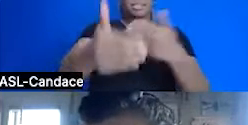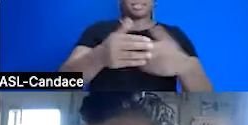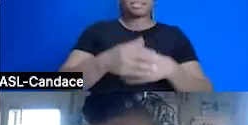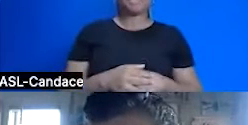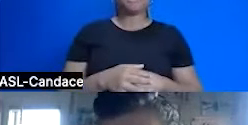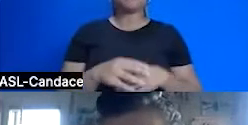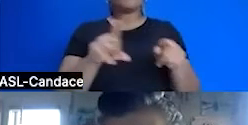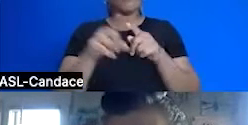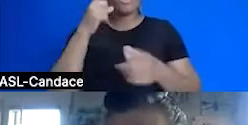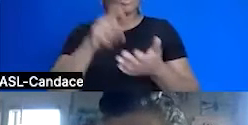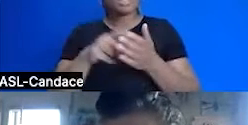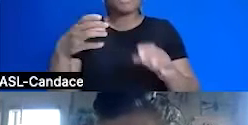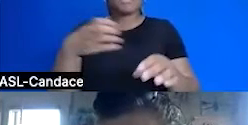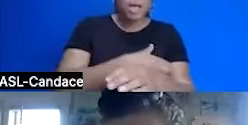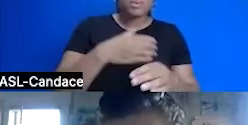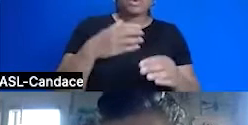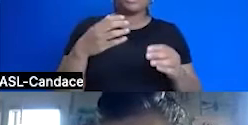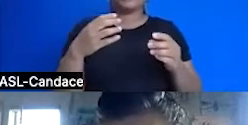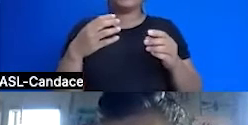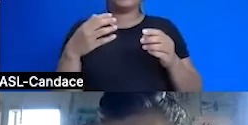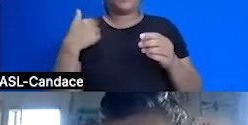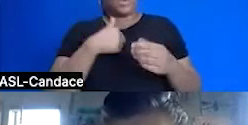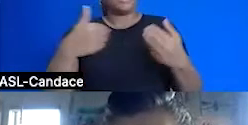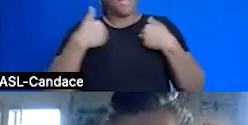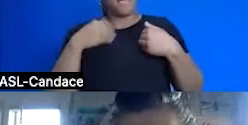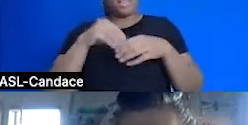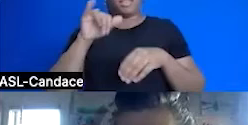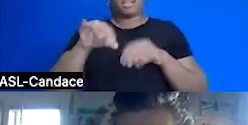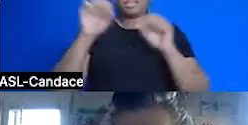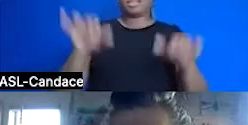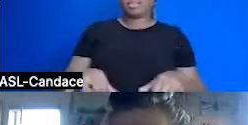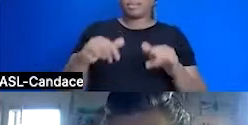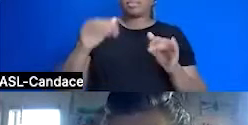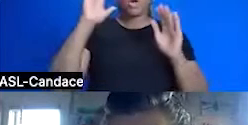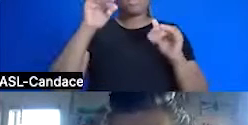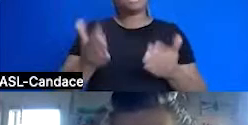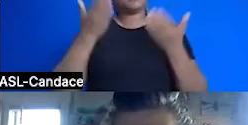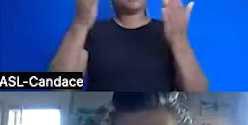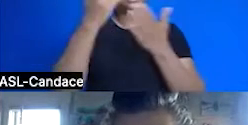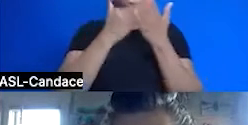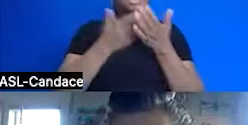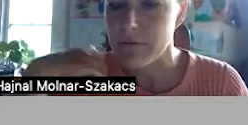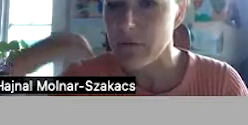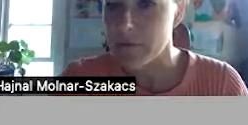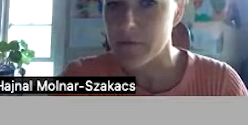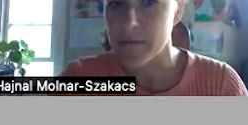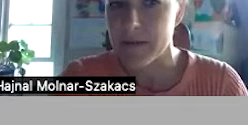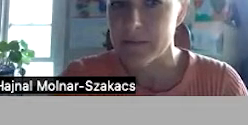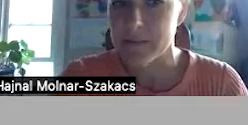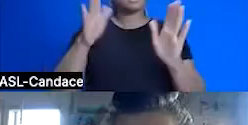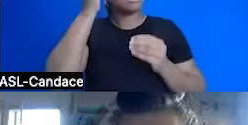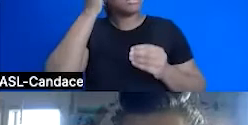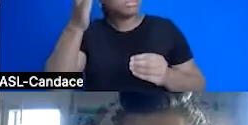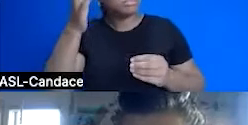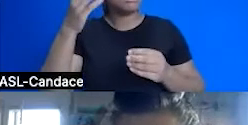also recognize the power and the position that we hold in the ecosystem. And I hope that the proposal checklist will allow us to make more informed and